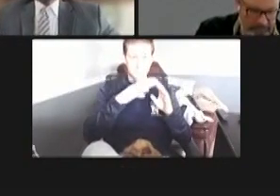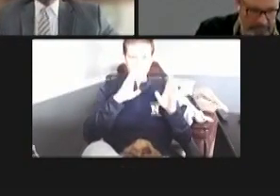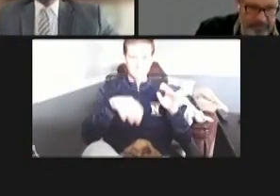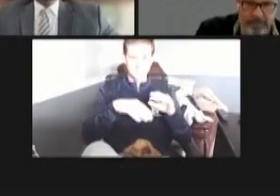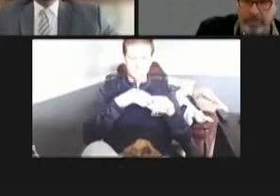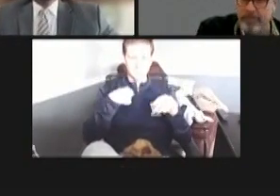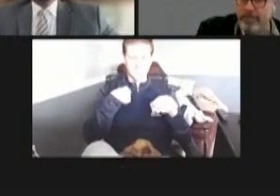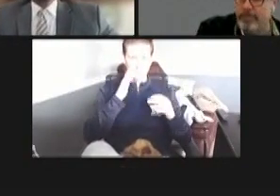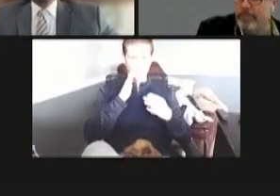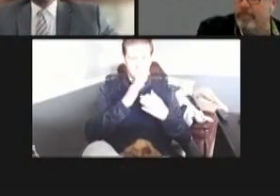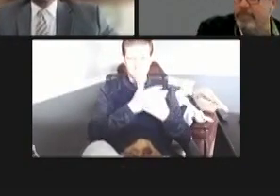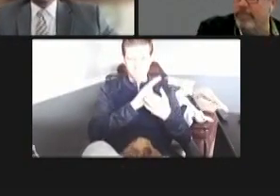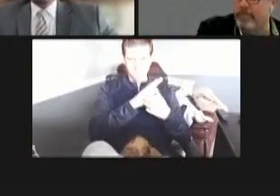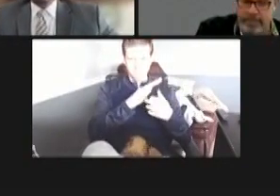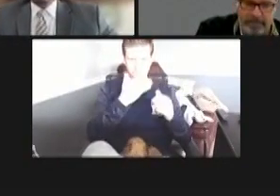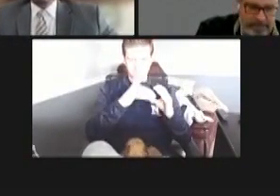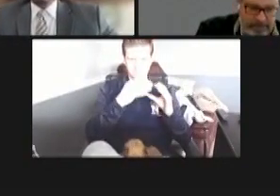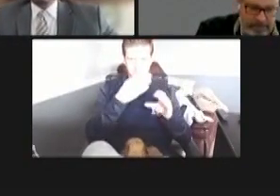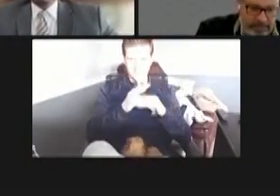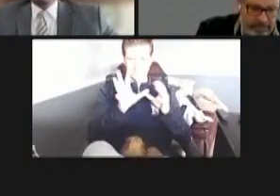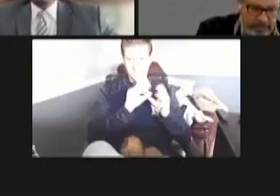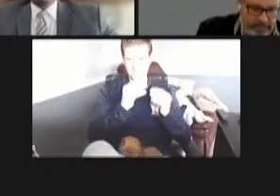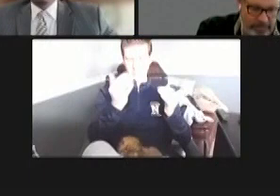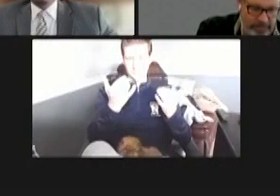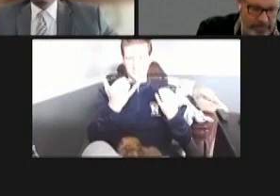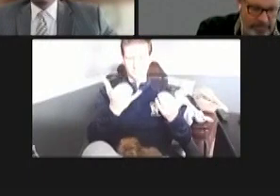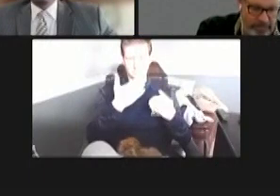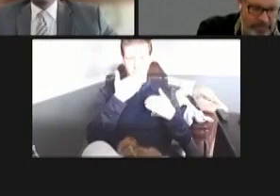email after the meeting today. Thanks, I appreciate that.